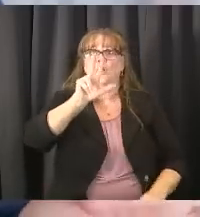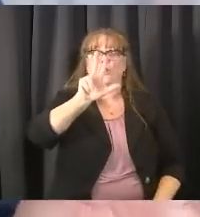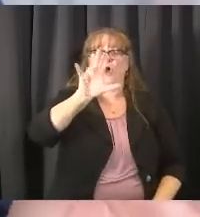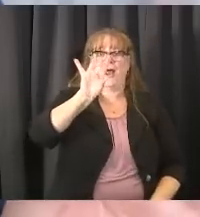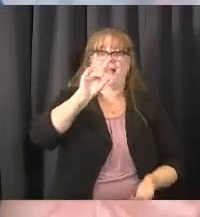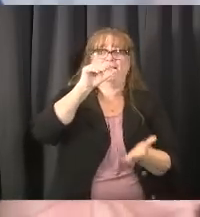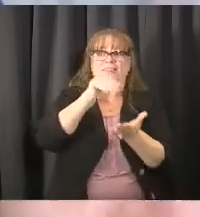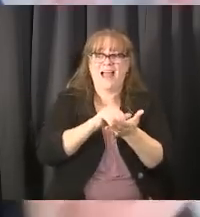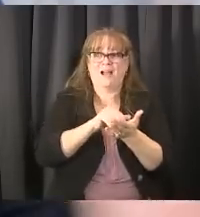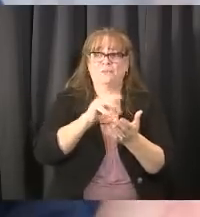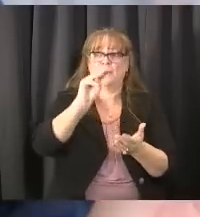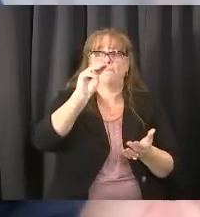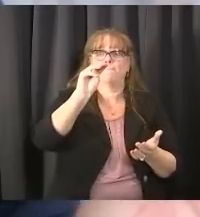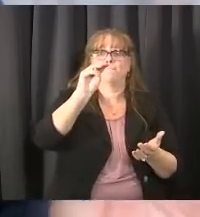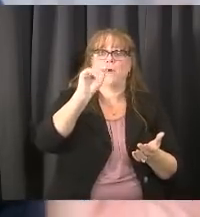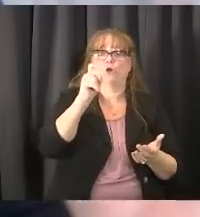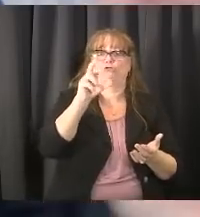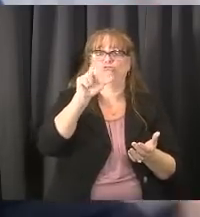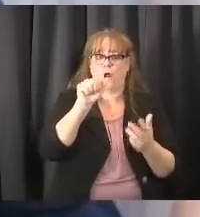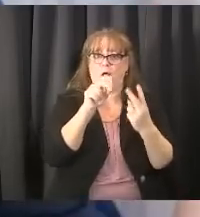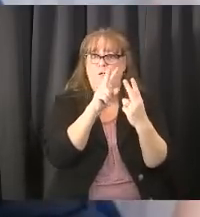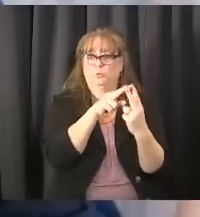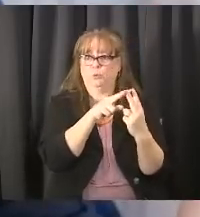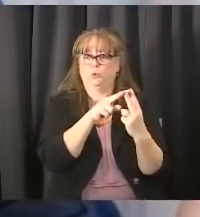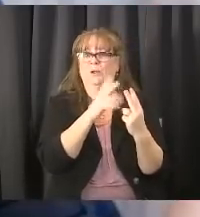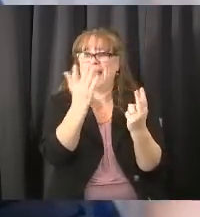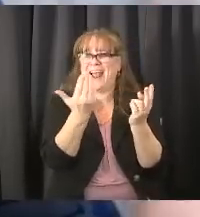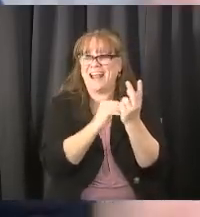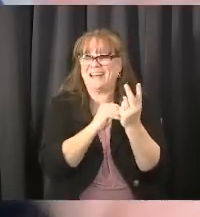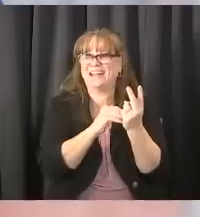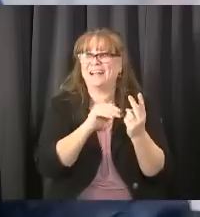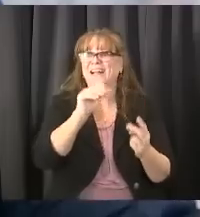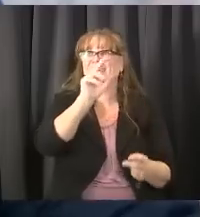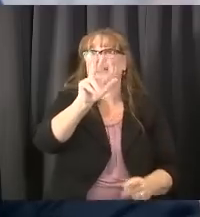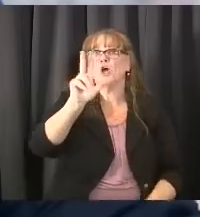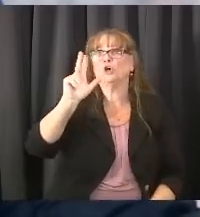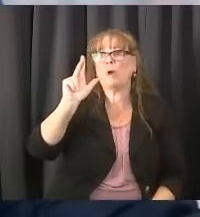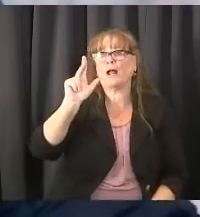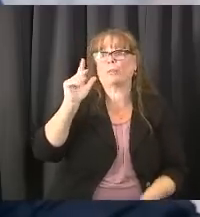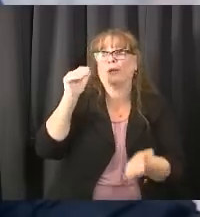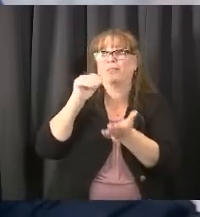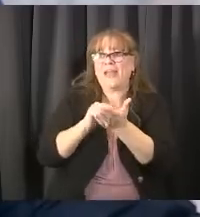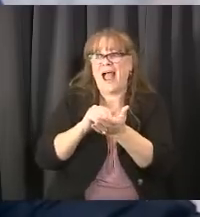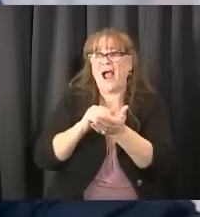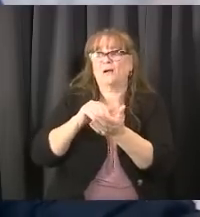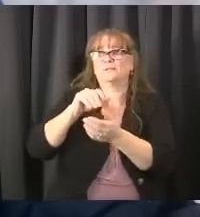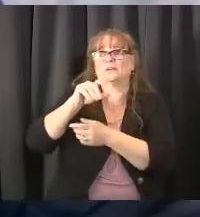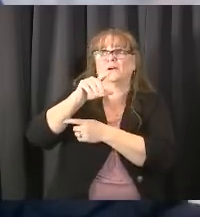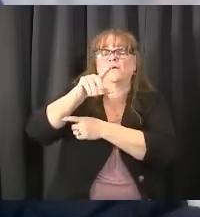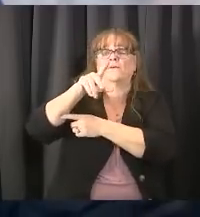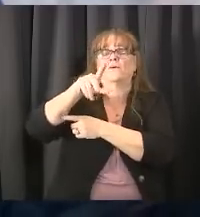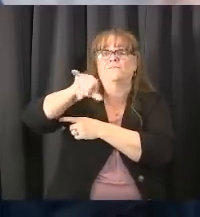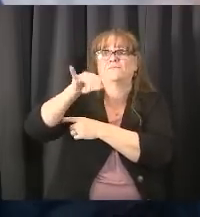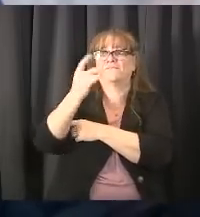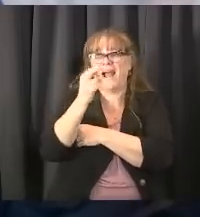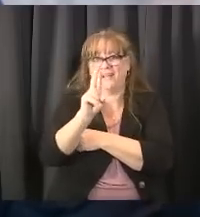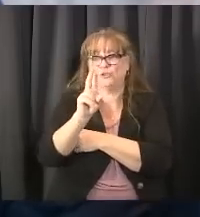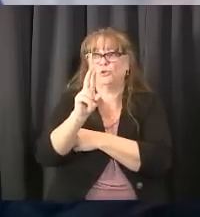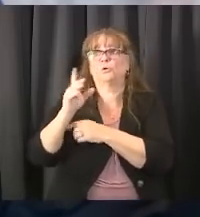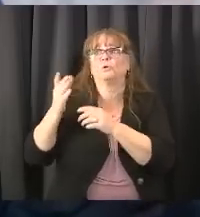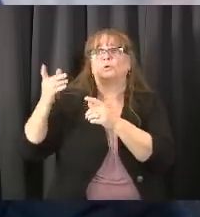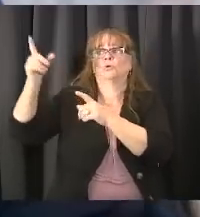23,400 of those doses of Pfizer are going to long-term care facilities through CVS and Walgreens that's managed by the